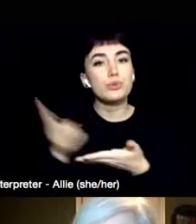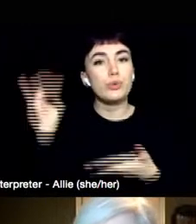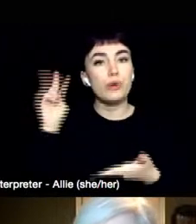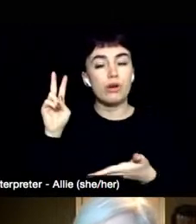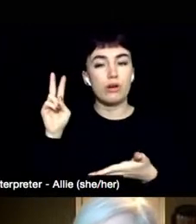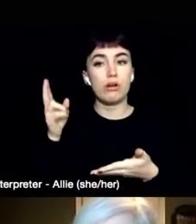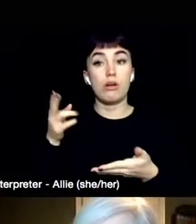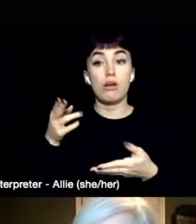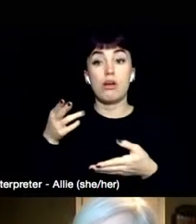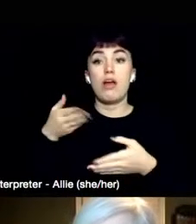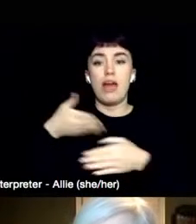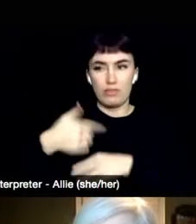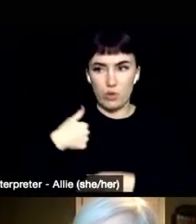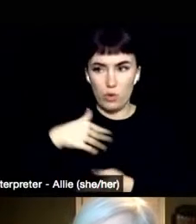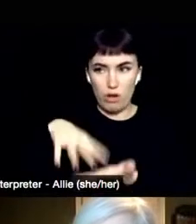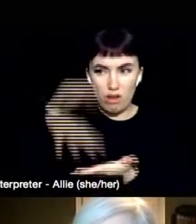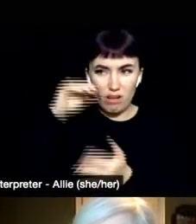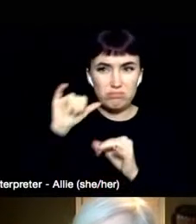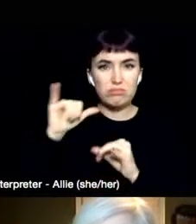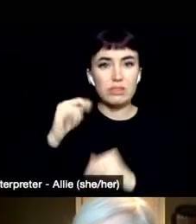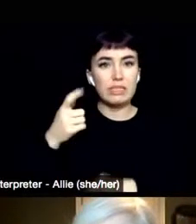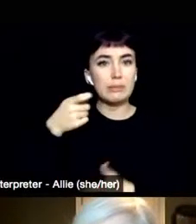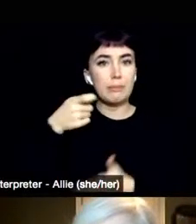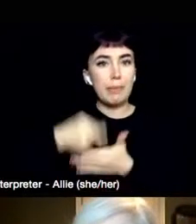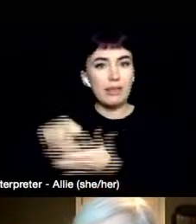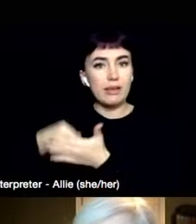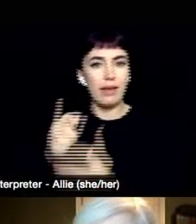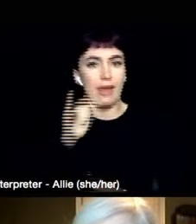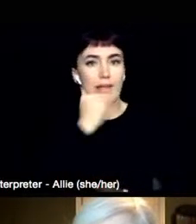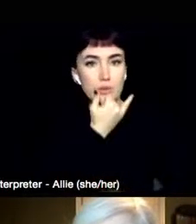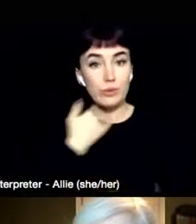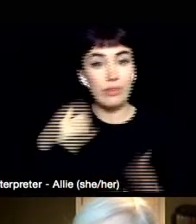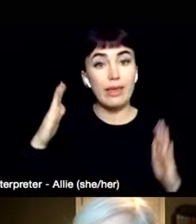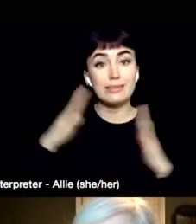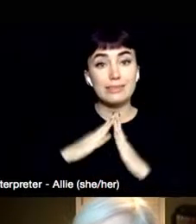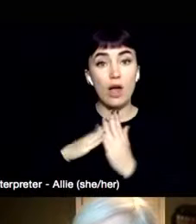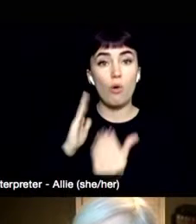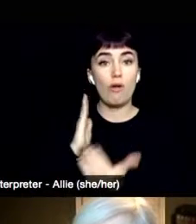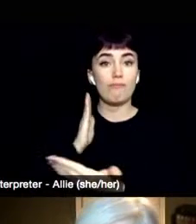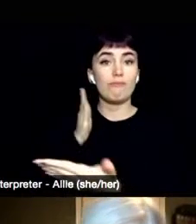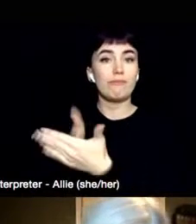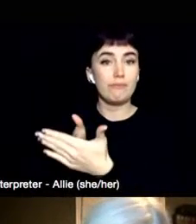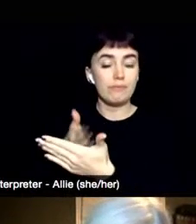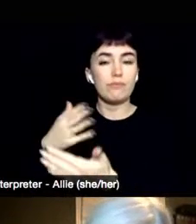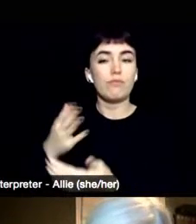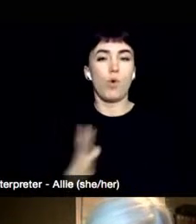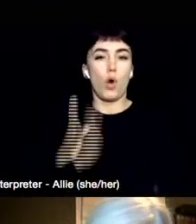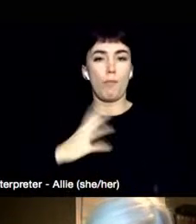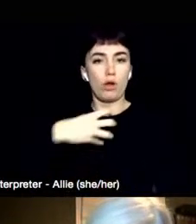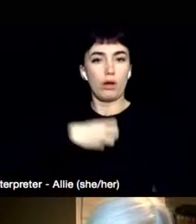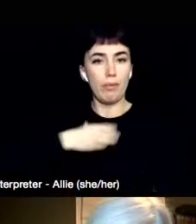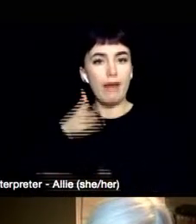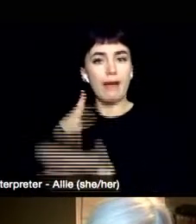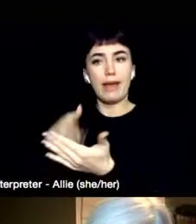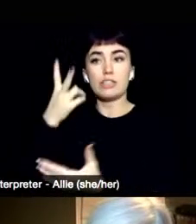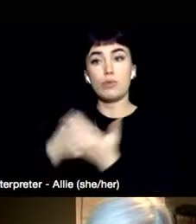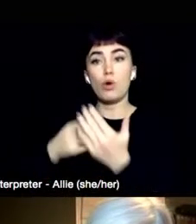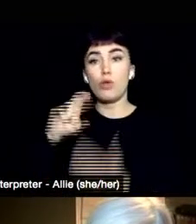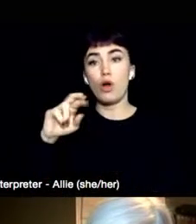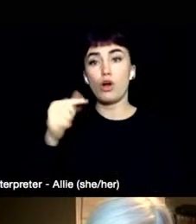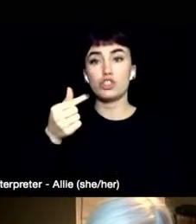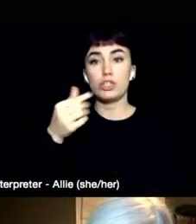shortly after we learned of these billing issues, the town filed a formal complaint against both RG&E and Source